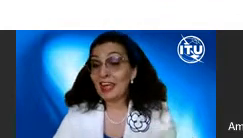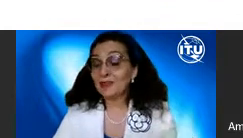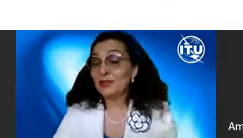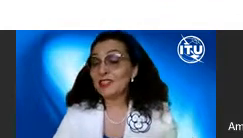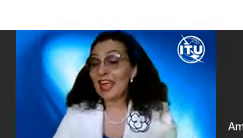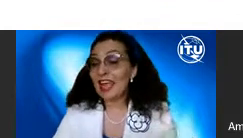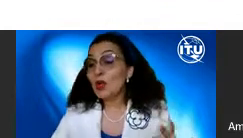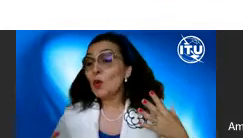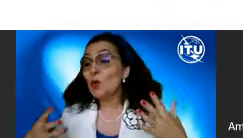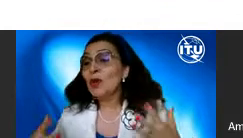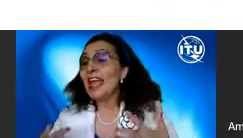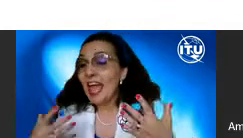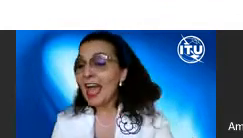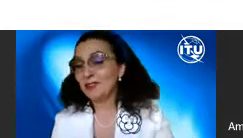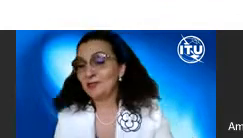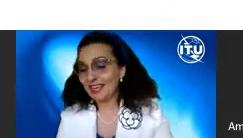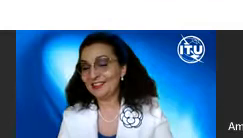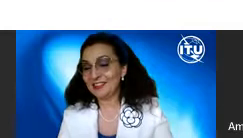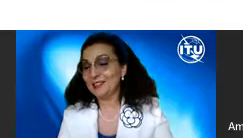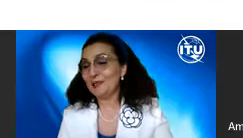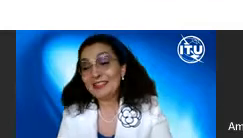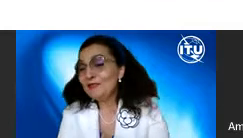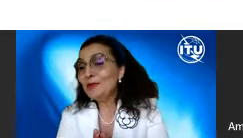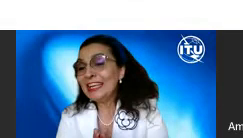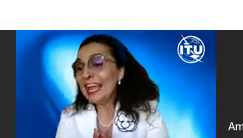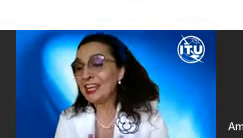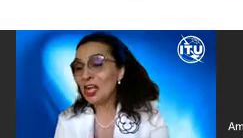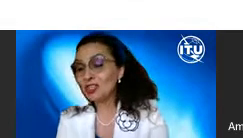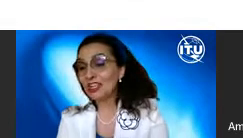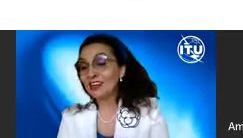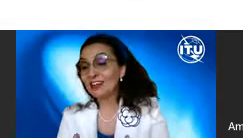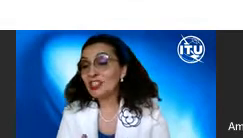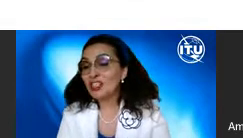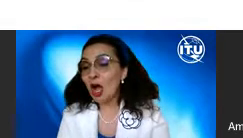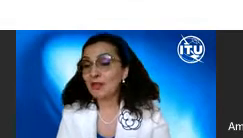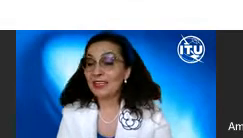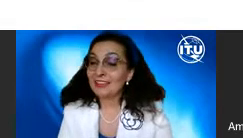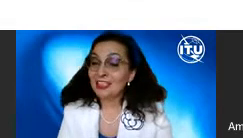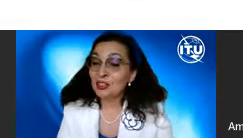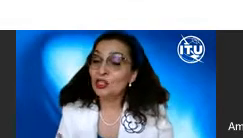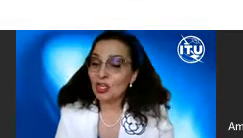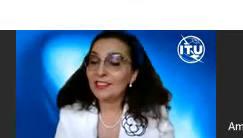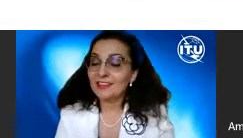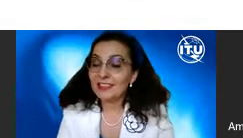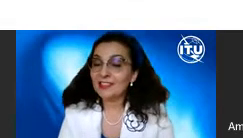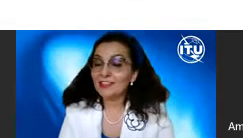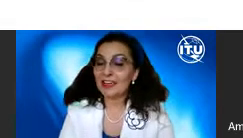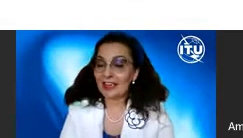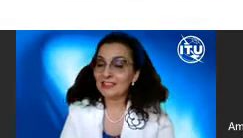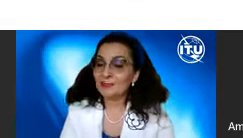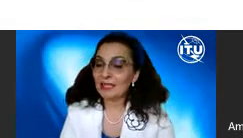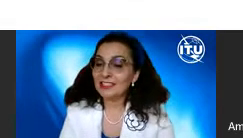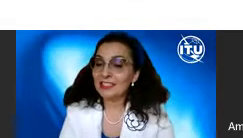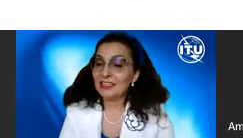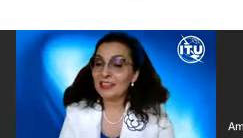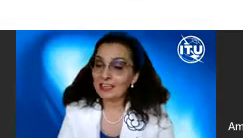and I have to say, we have to make this space. We cannot stop and do not